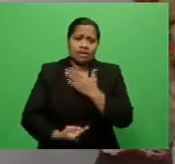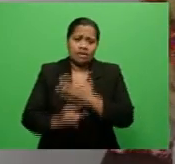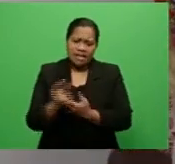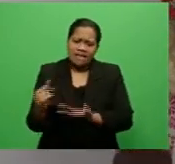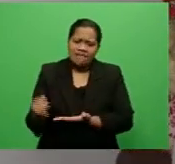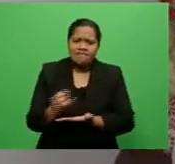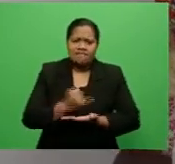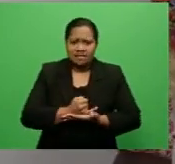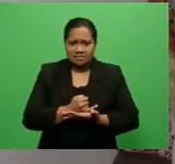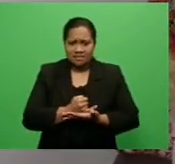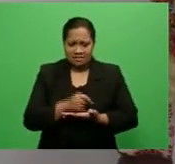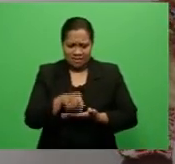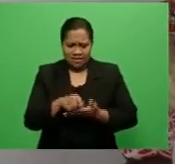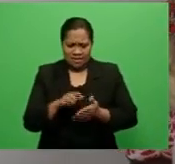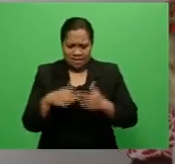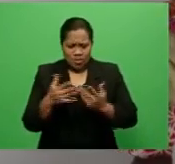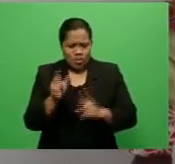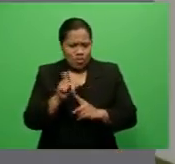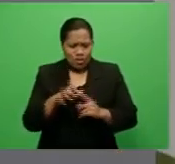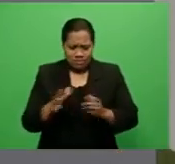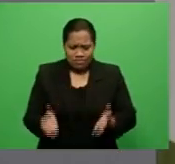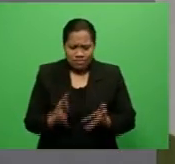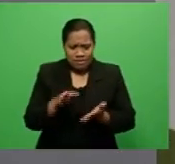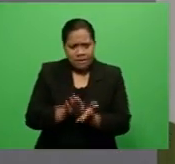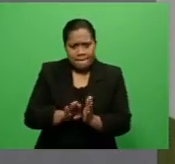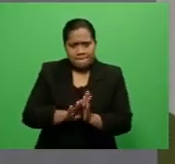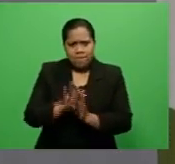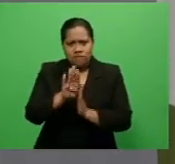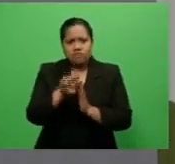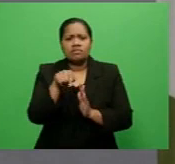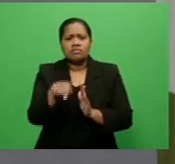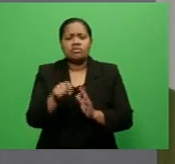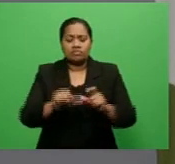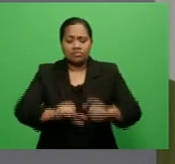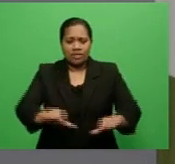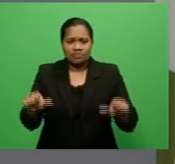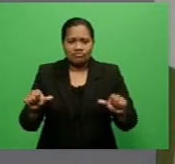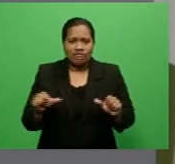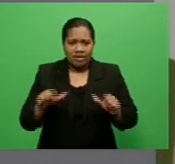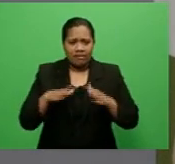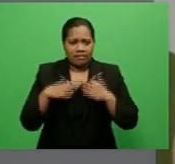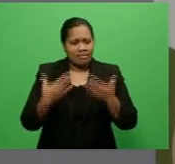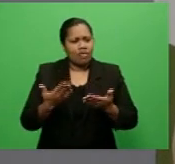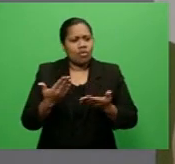and increasing the return on agriculture by adding